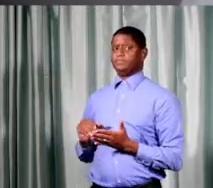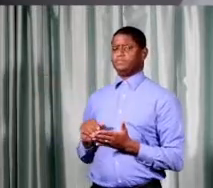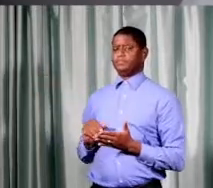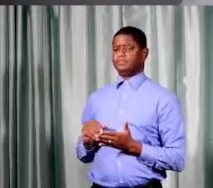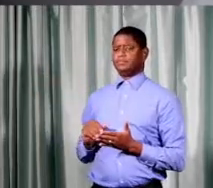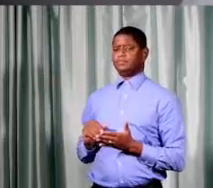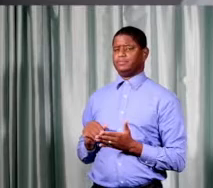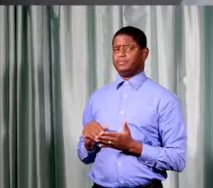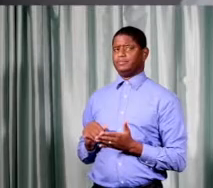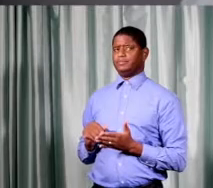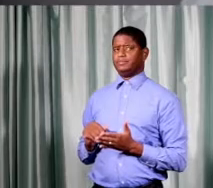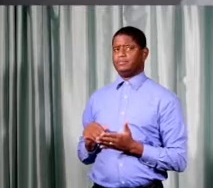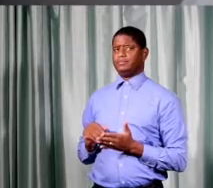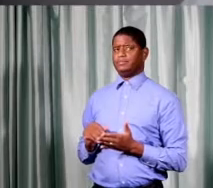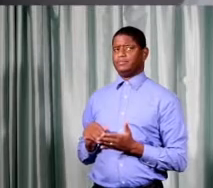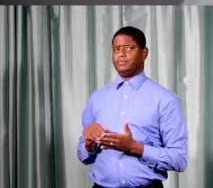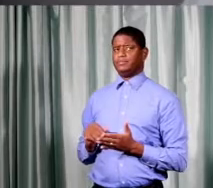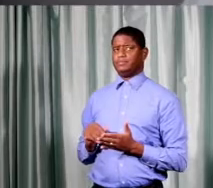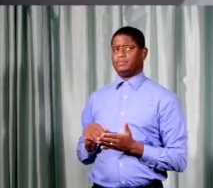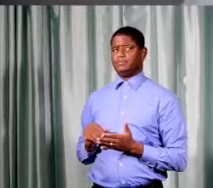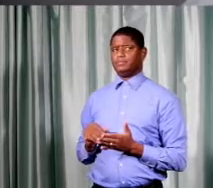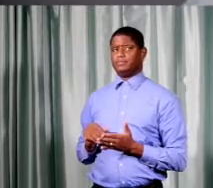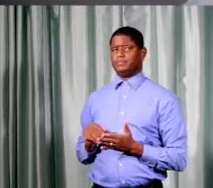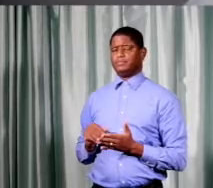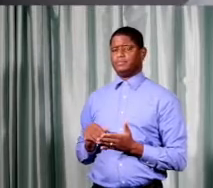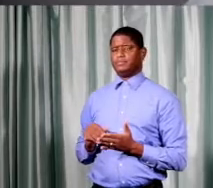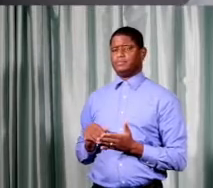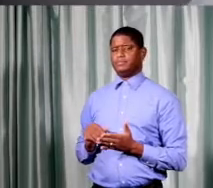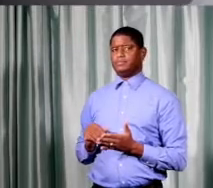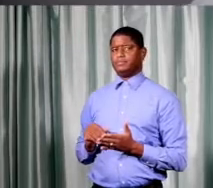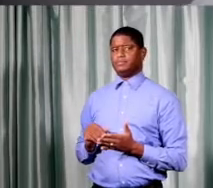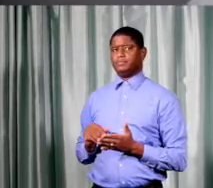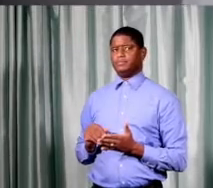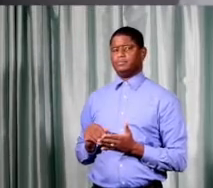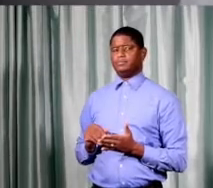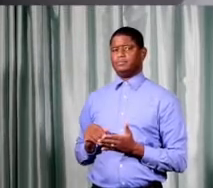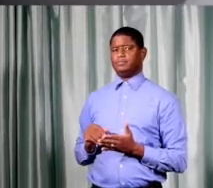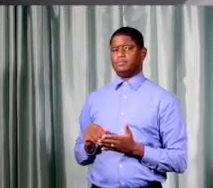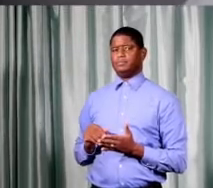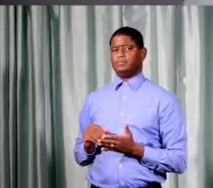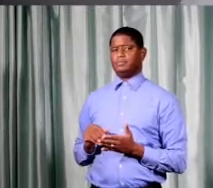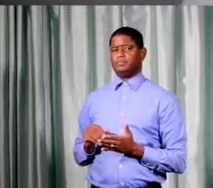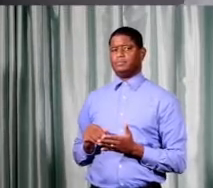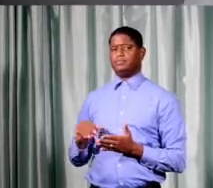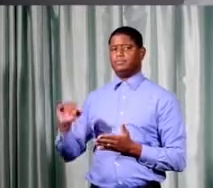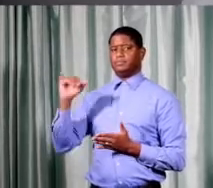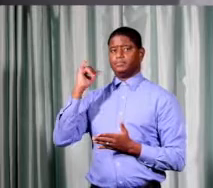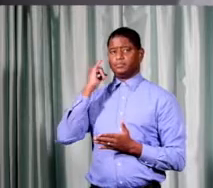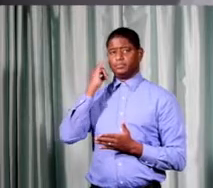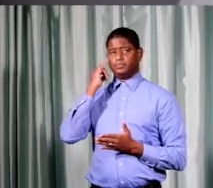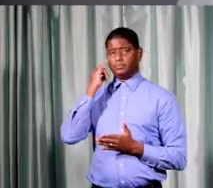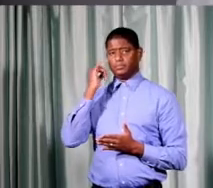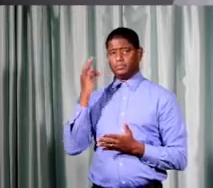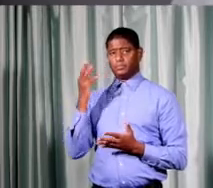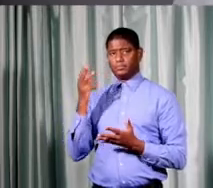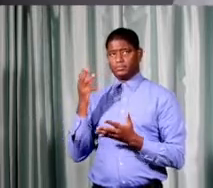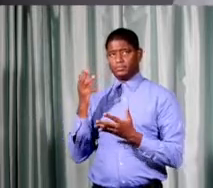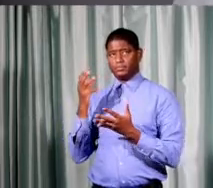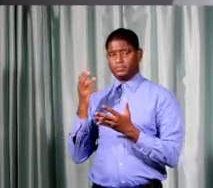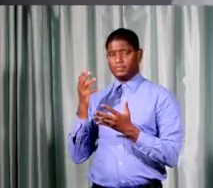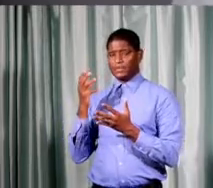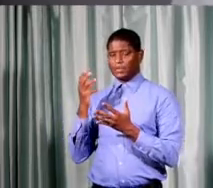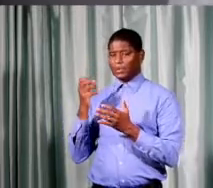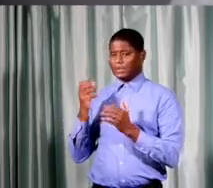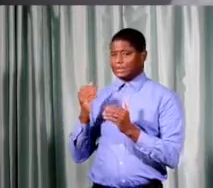Right? If you're doing the normal thing of you want to be an entrepreneur, but you're a little coward, so